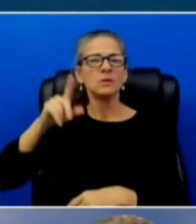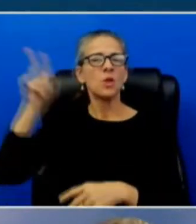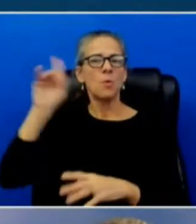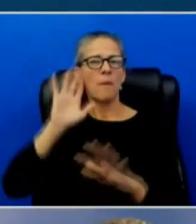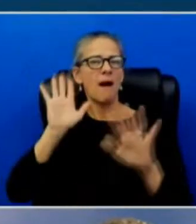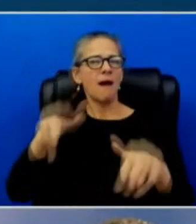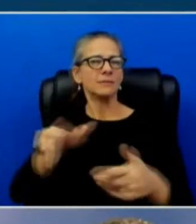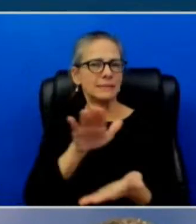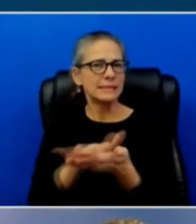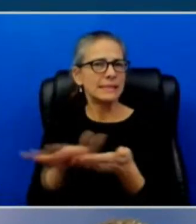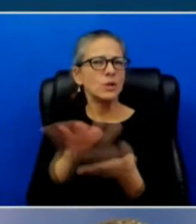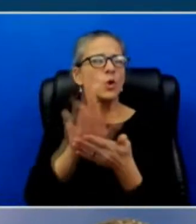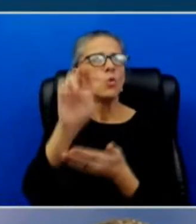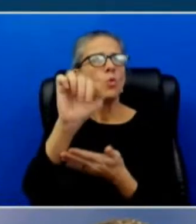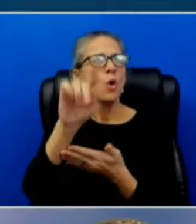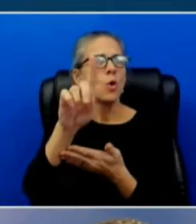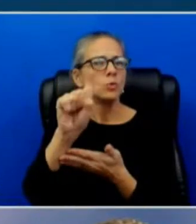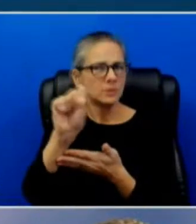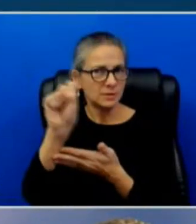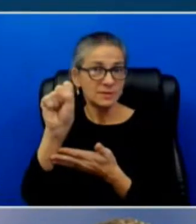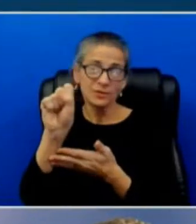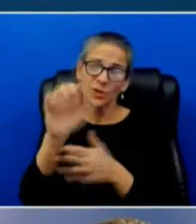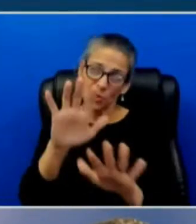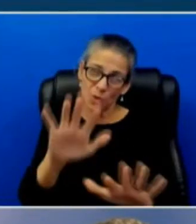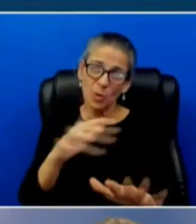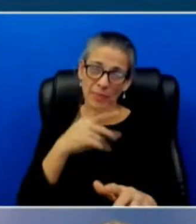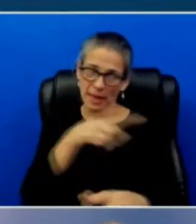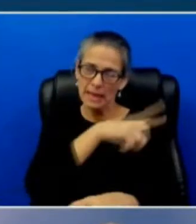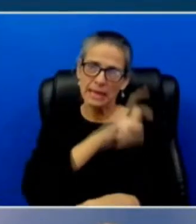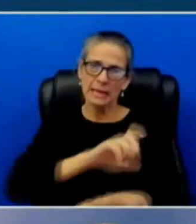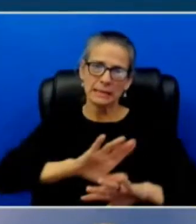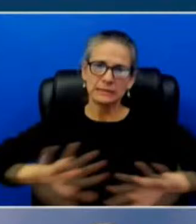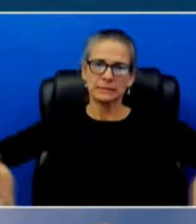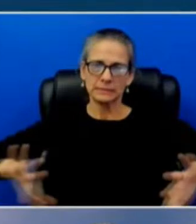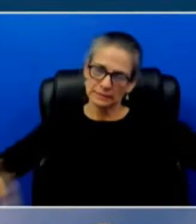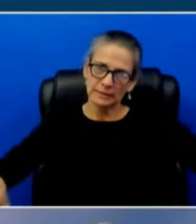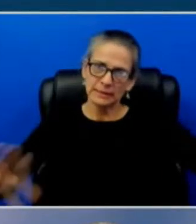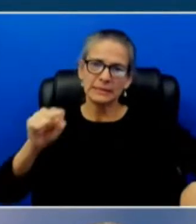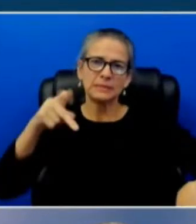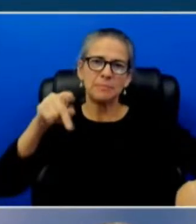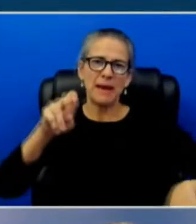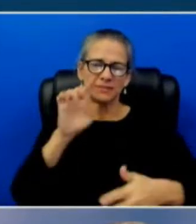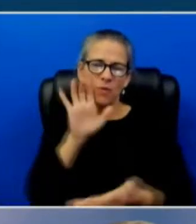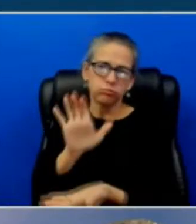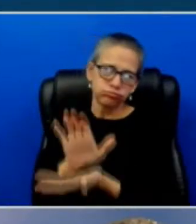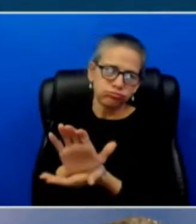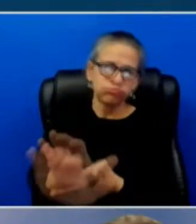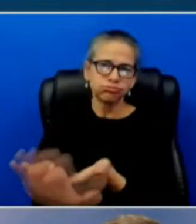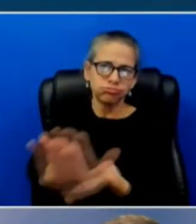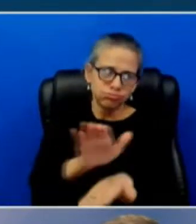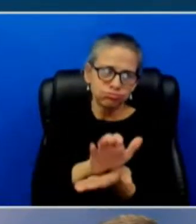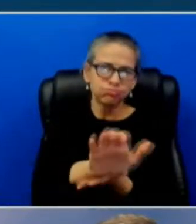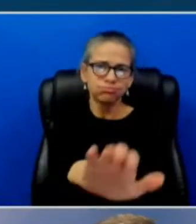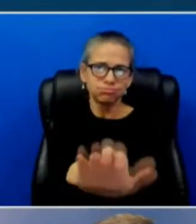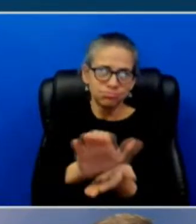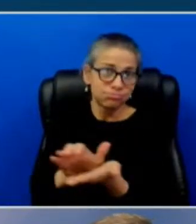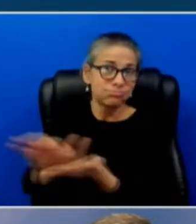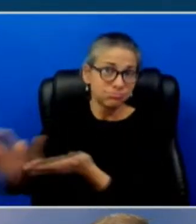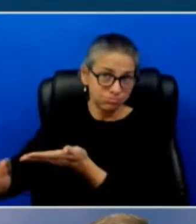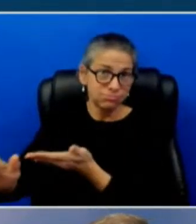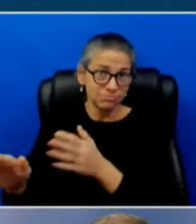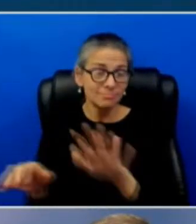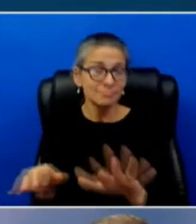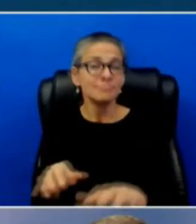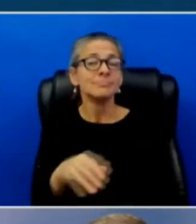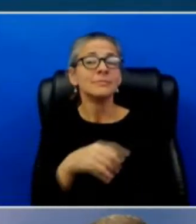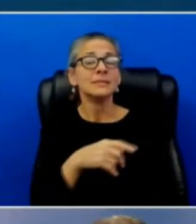much space and as much time as we can. A little heavier as you get up to northern Kentucky. The confidence here is high,